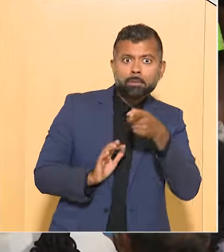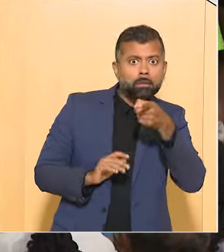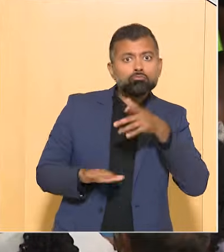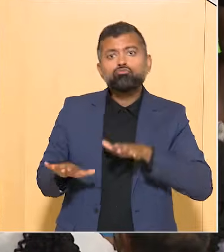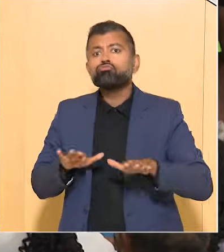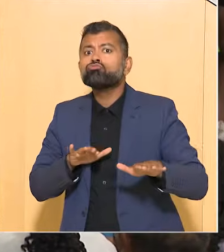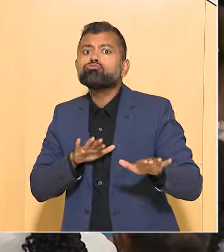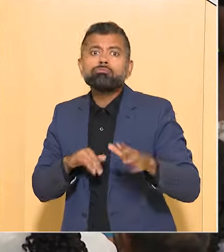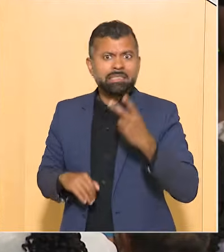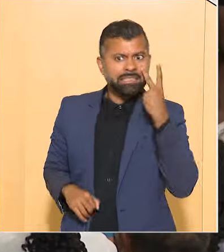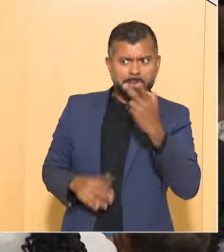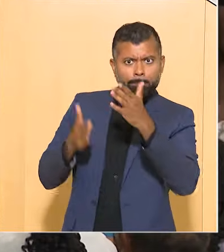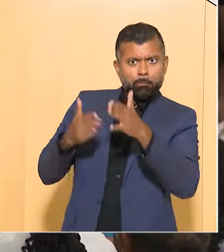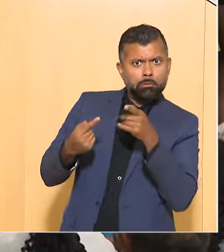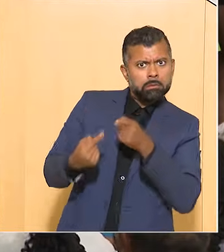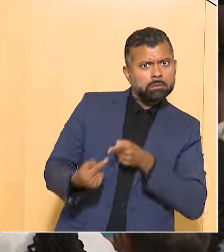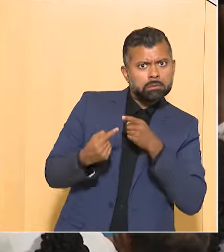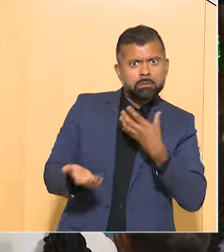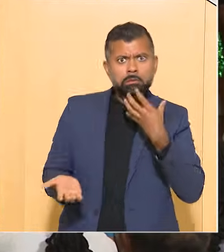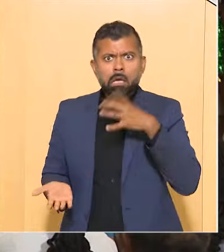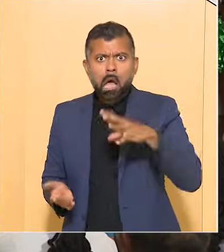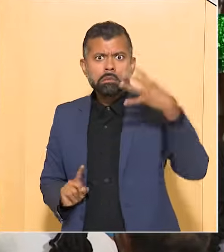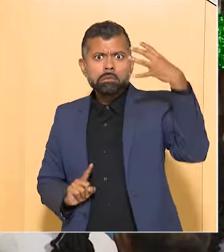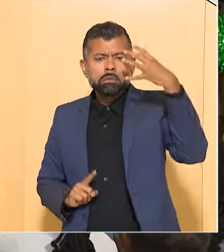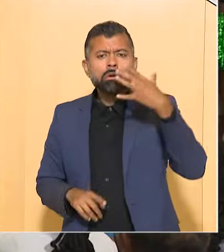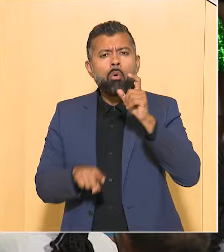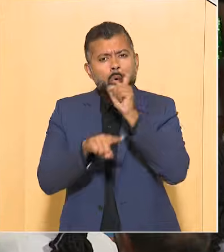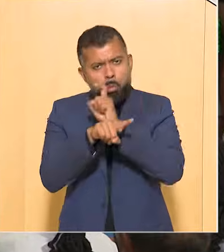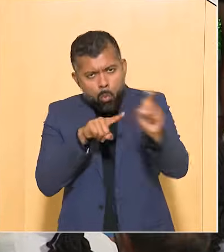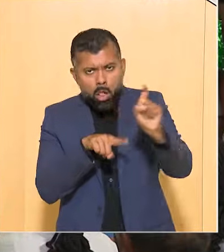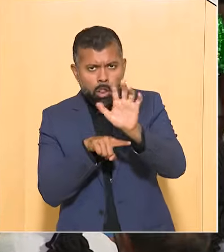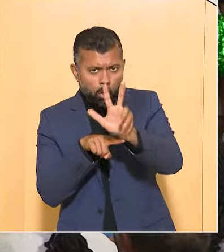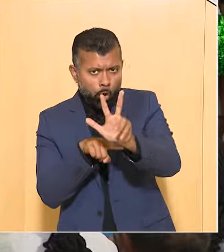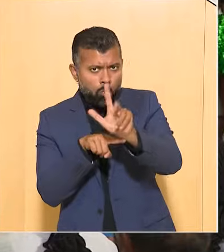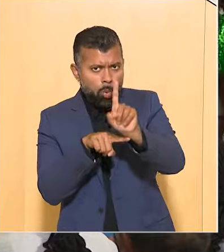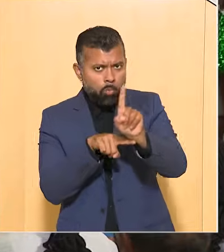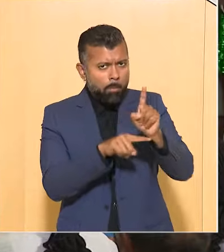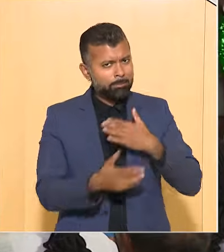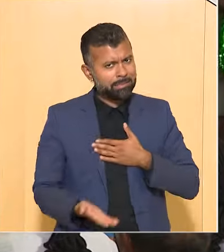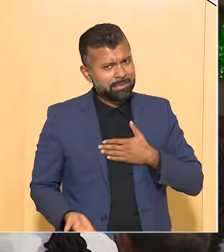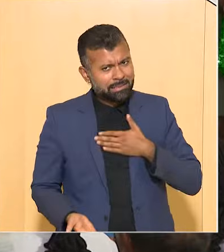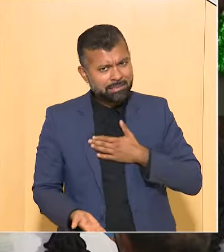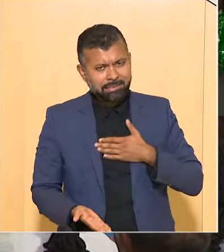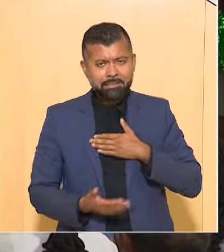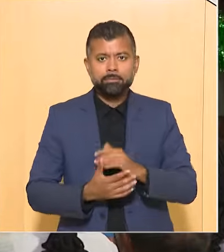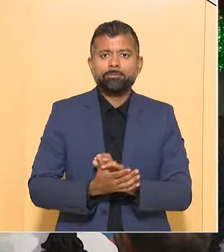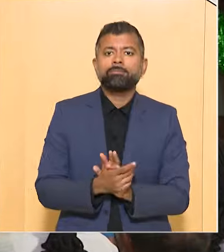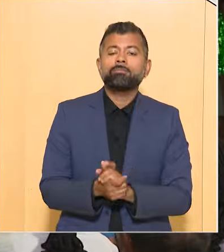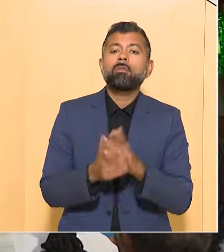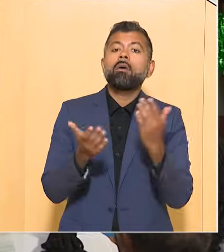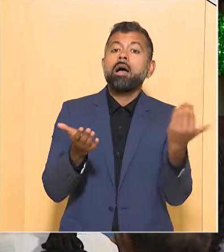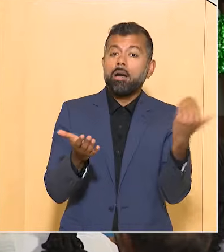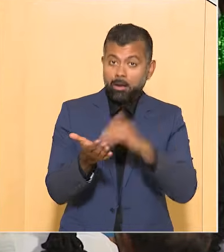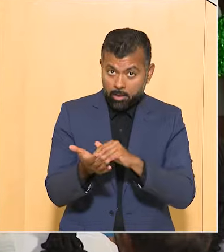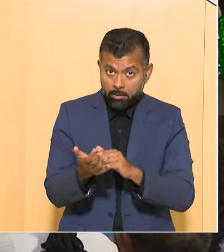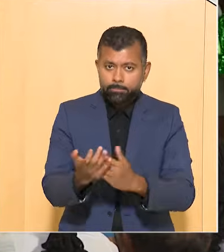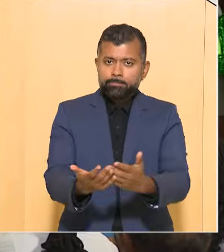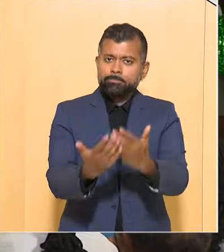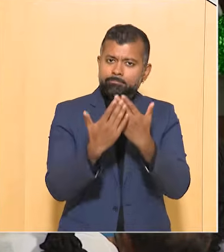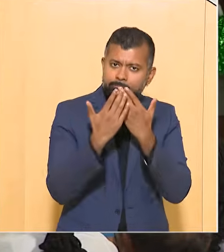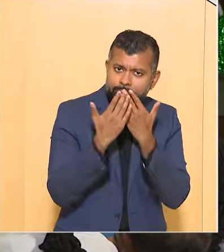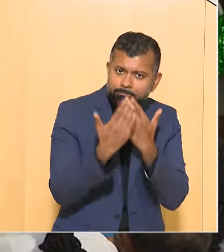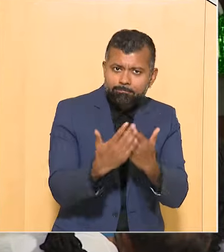be outside in these temperatures. And so with that, I want to again thank everybody